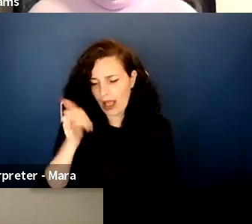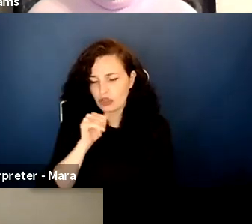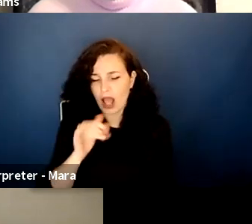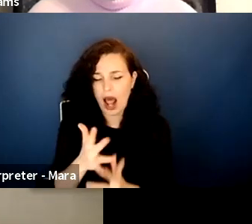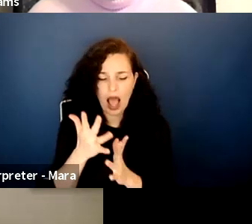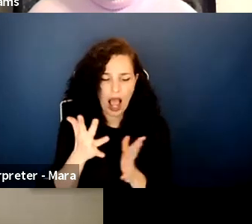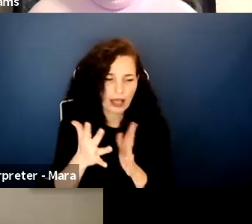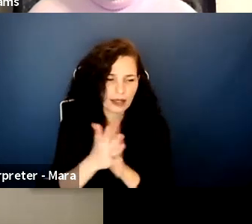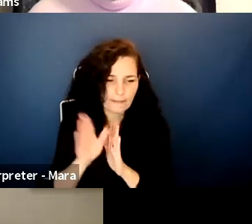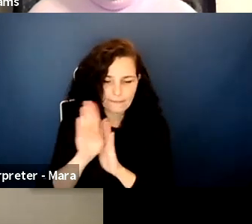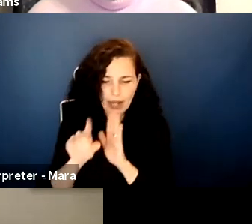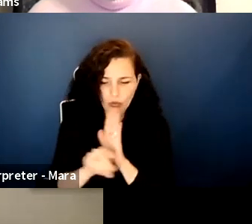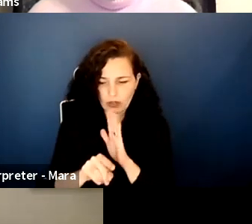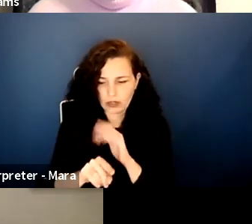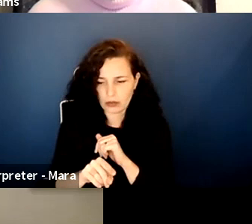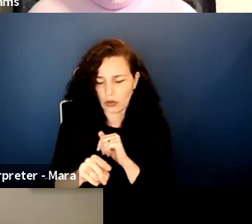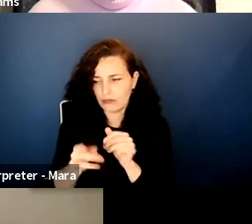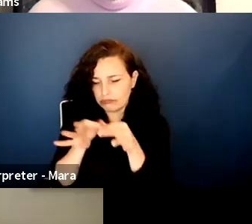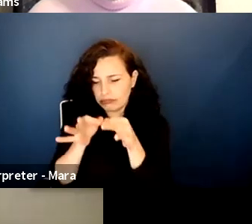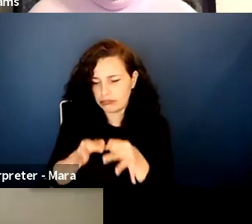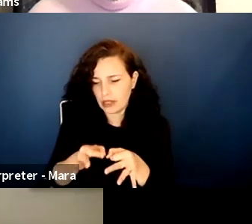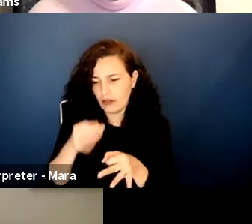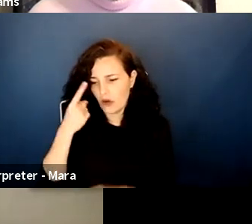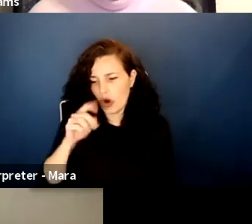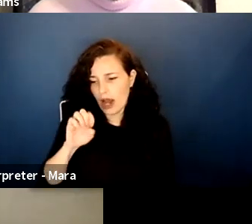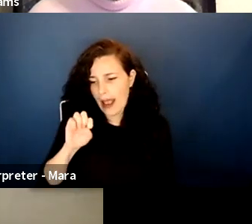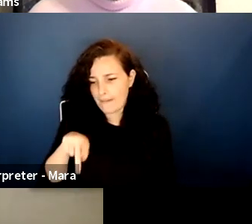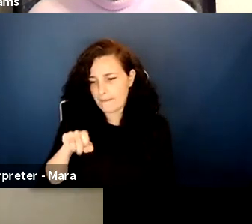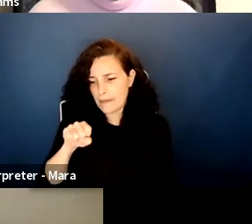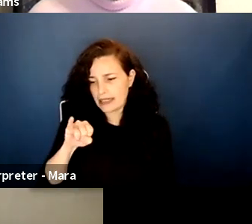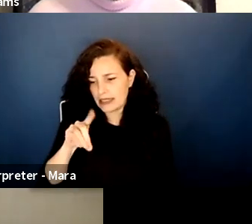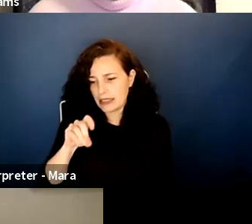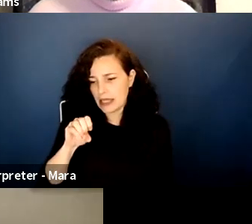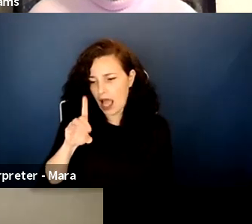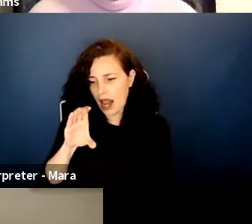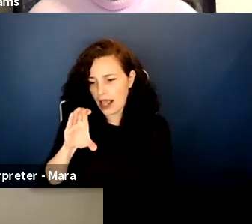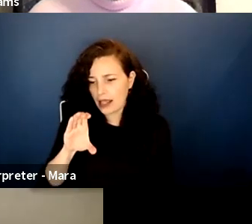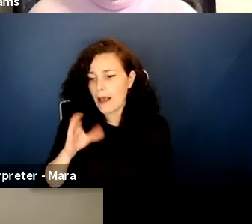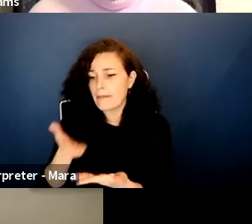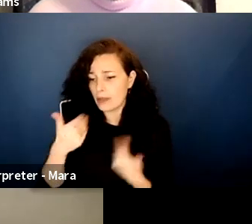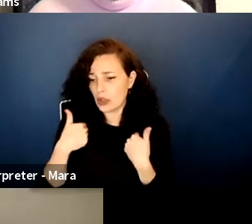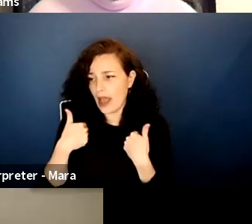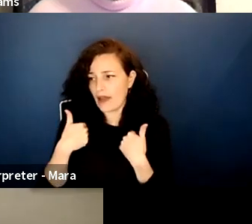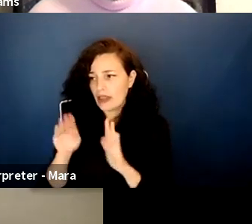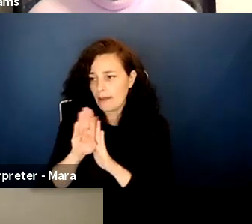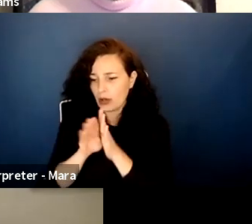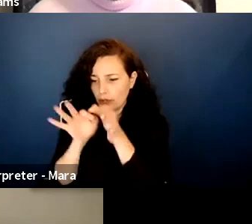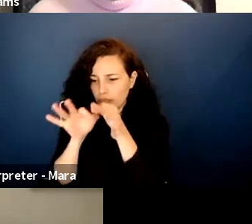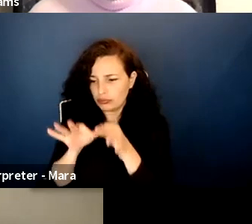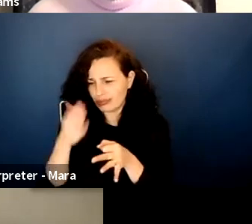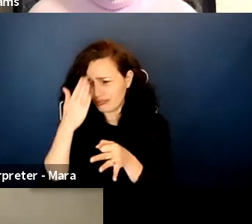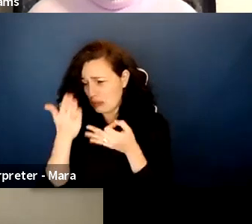background, particularly for episodics, right? You have I break down for the character. You've hopefully seen the show, but you don't necessarily know where the character is going to